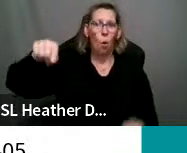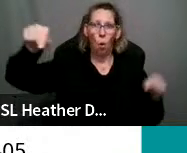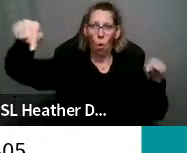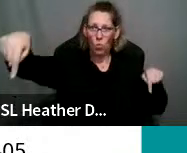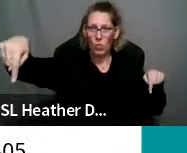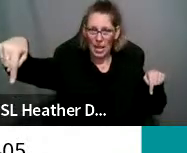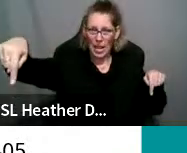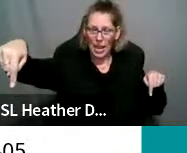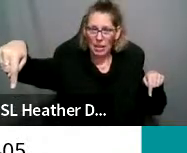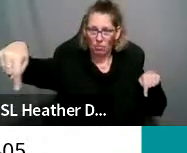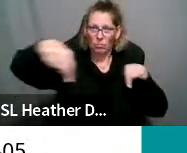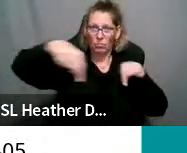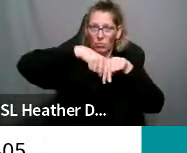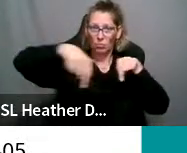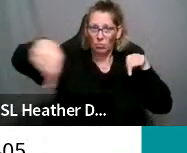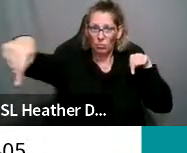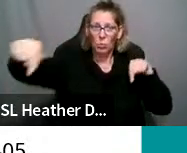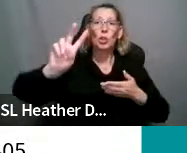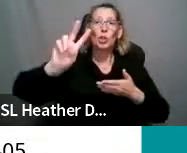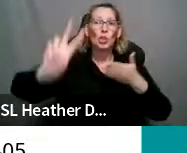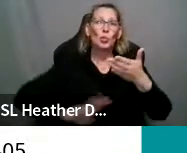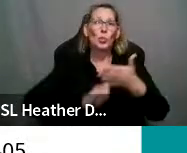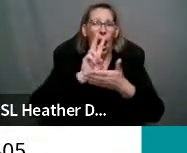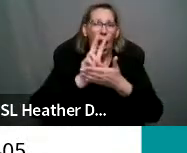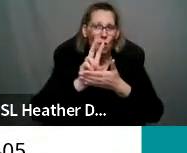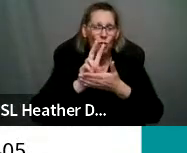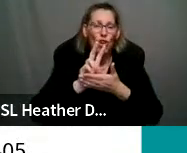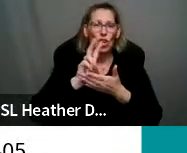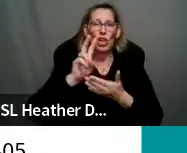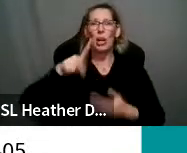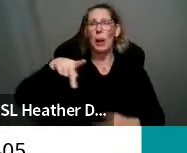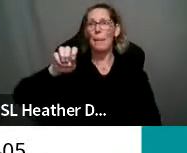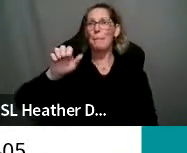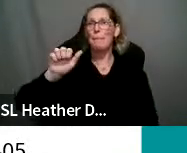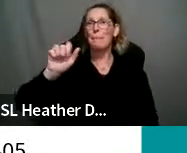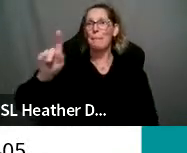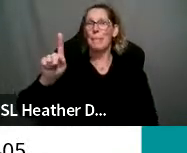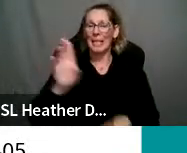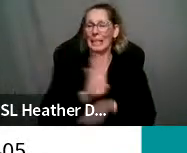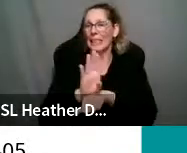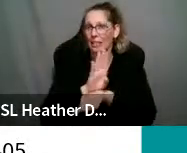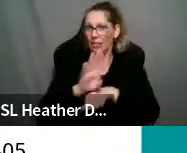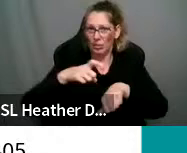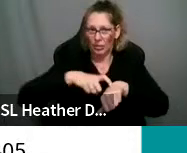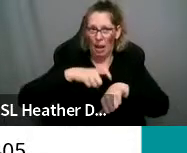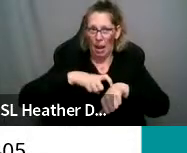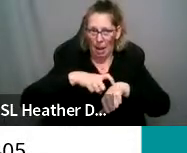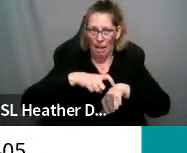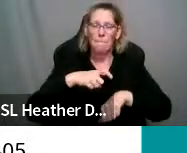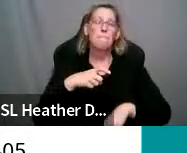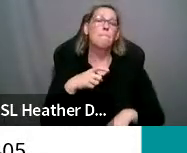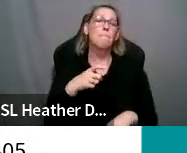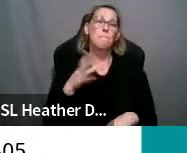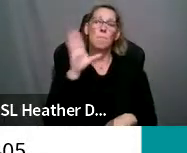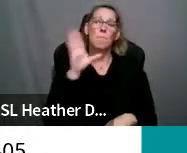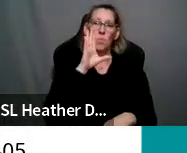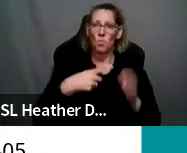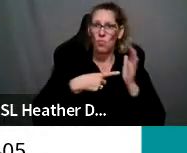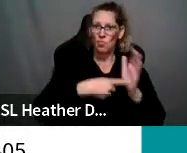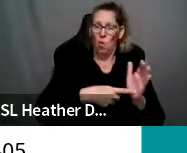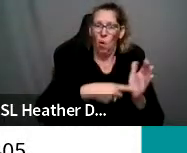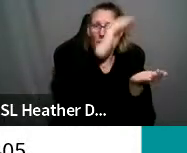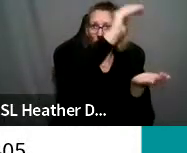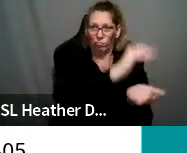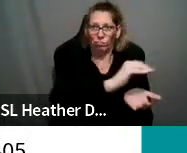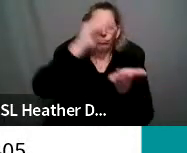here is the 2-hour peak travel times. Travel times for the peak and the off-peak will decrease compared to